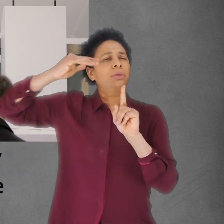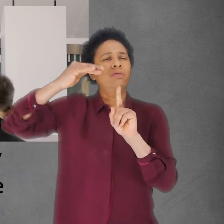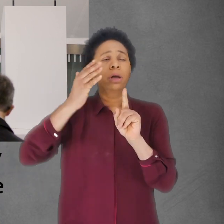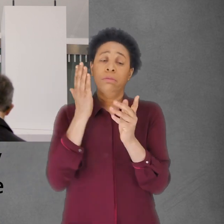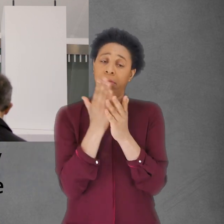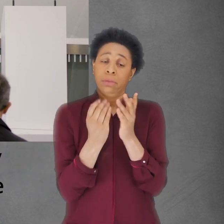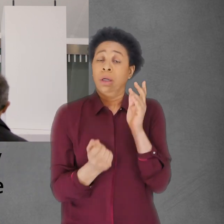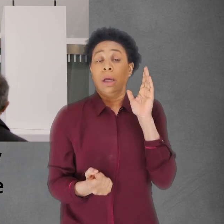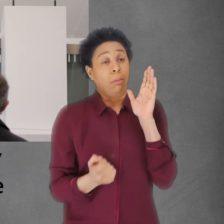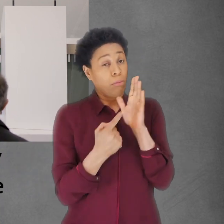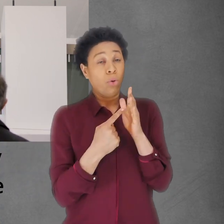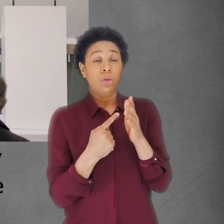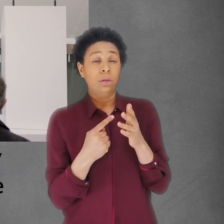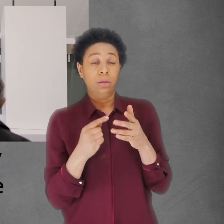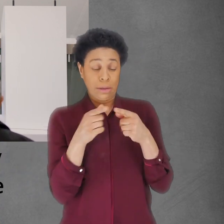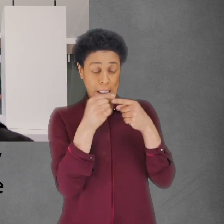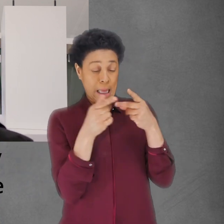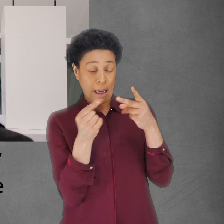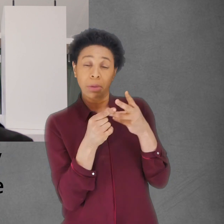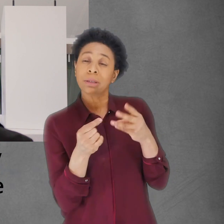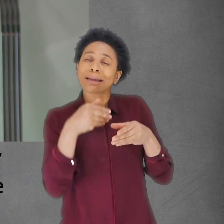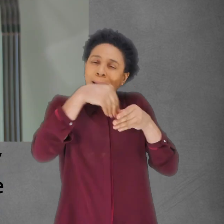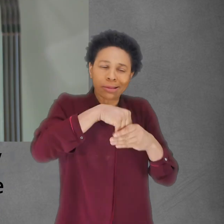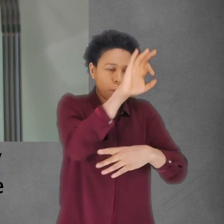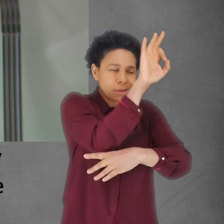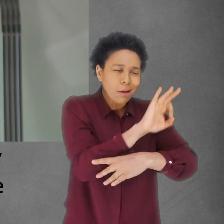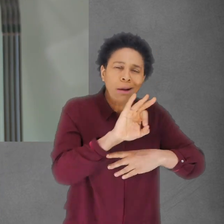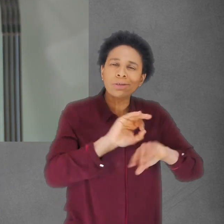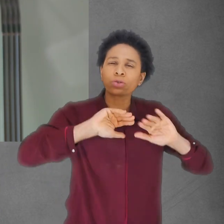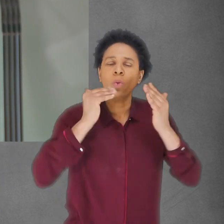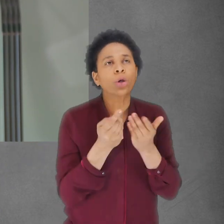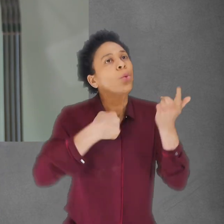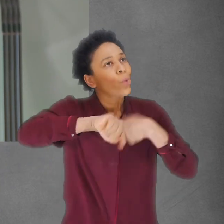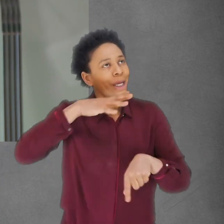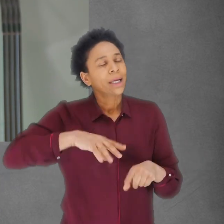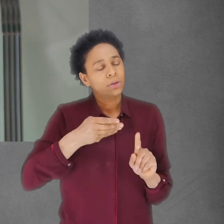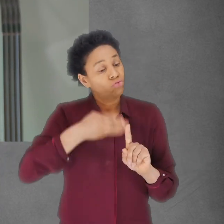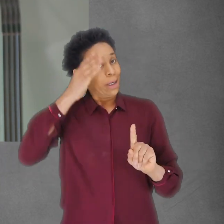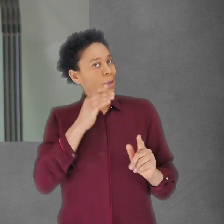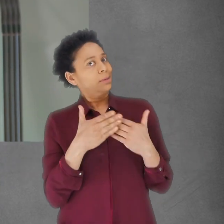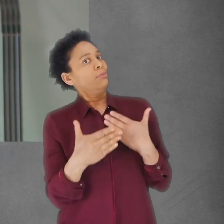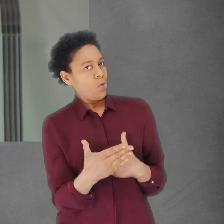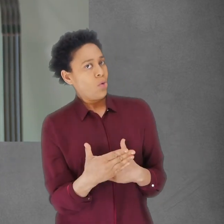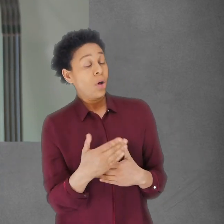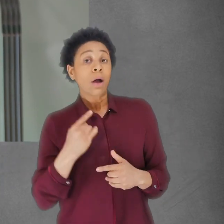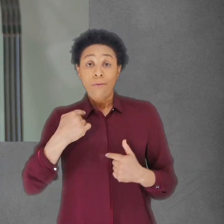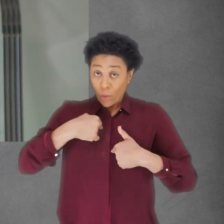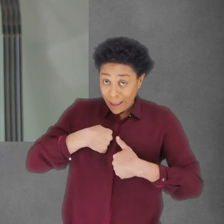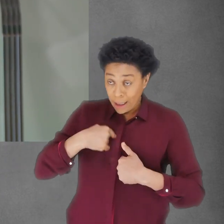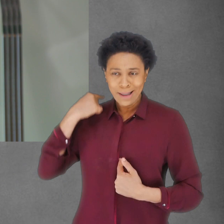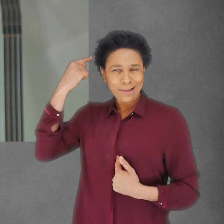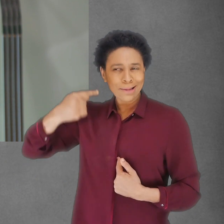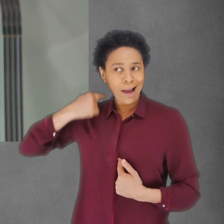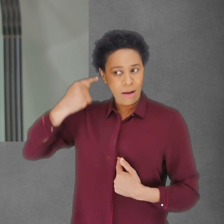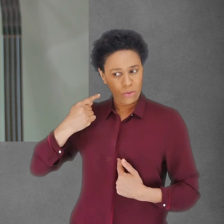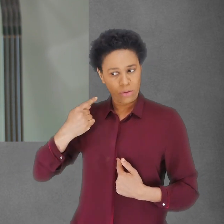of making atmosphere are also really important parts of the architectural realm that we need to recognize more deeply. And sound,